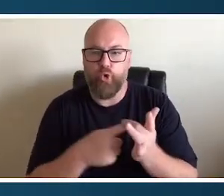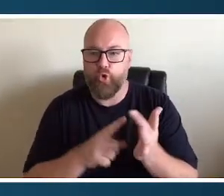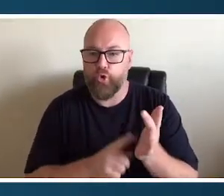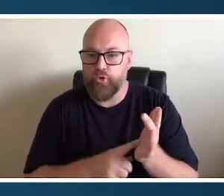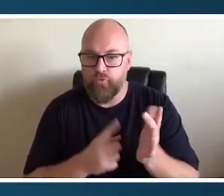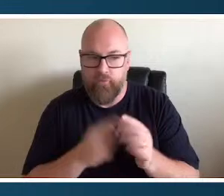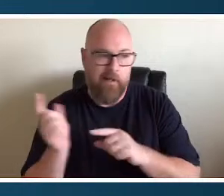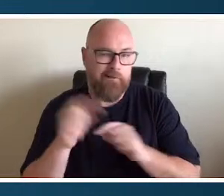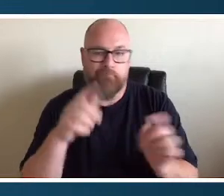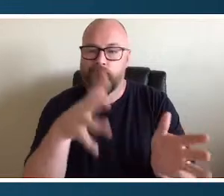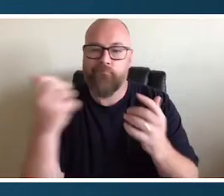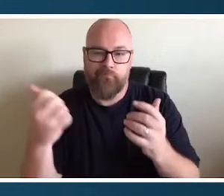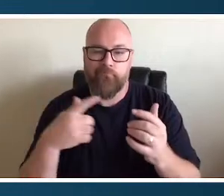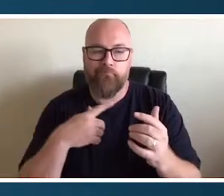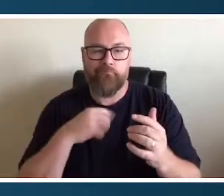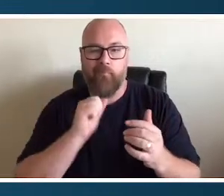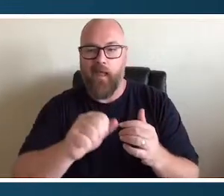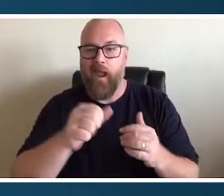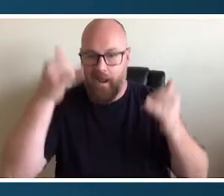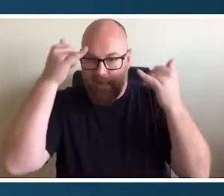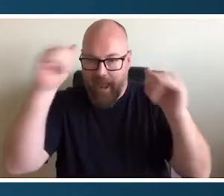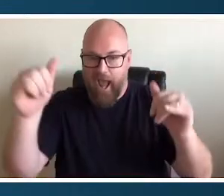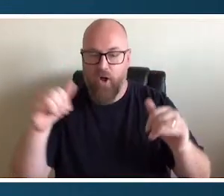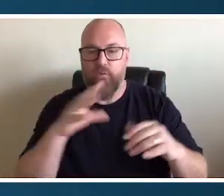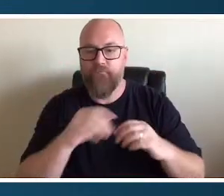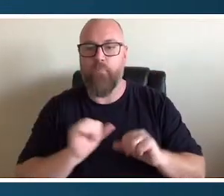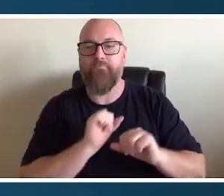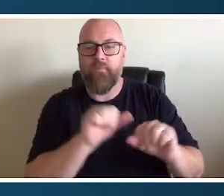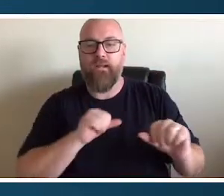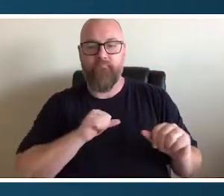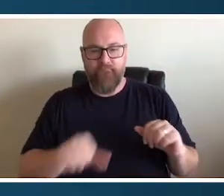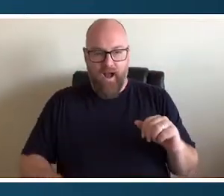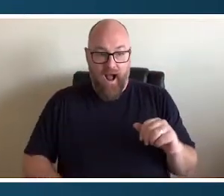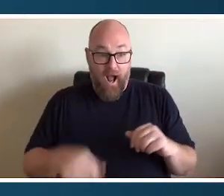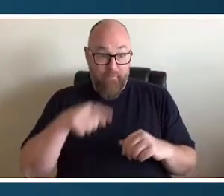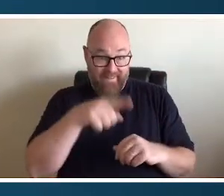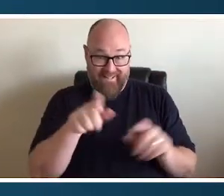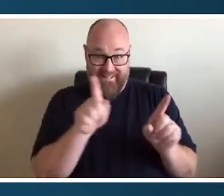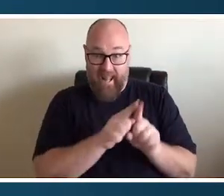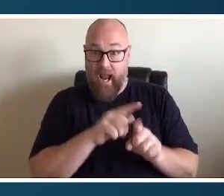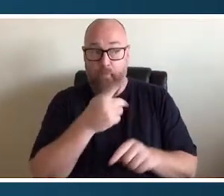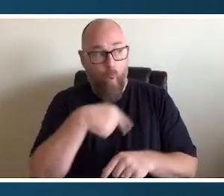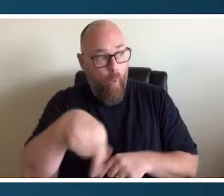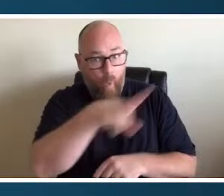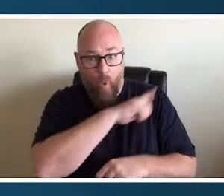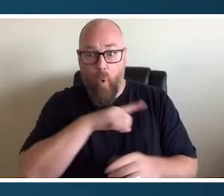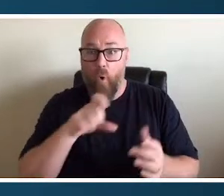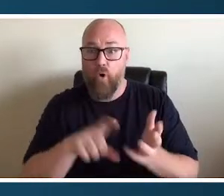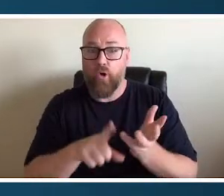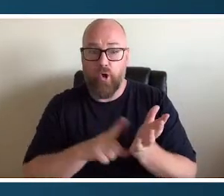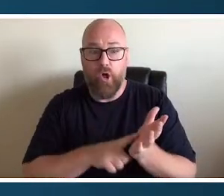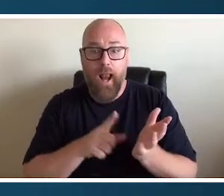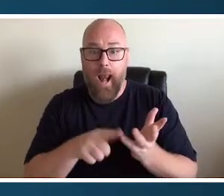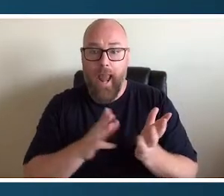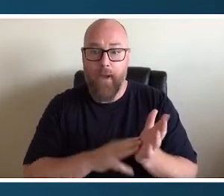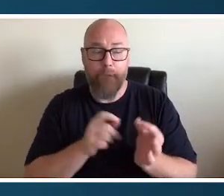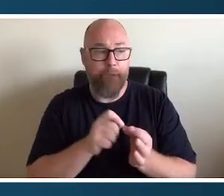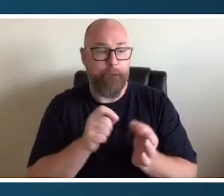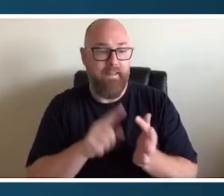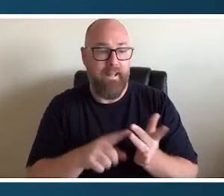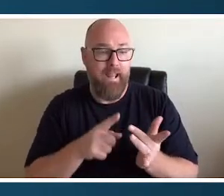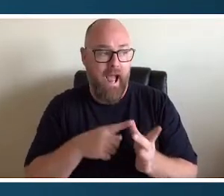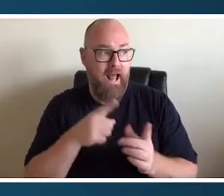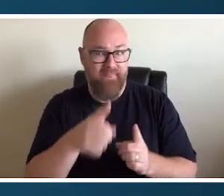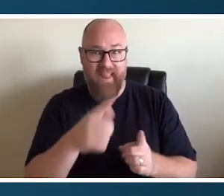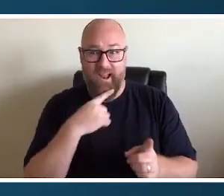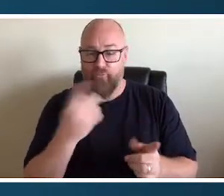This family was, like many other Colombians living in remote locations, barely putting food on the table. Losing